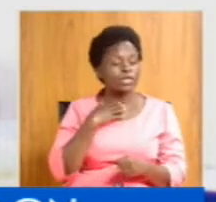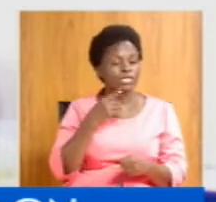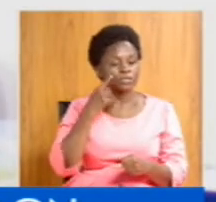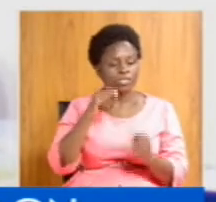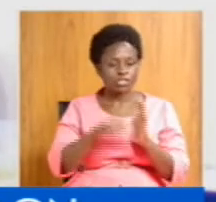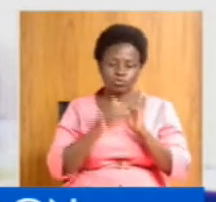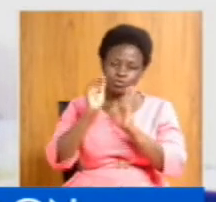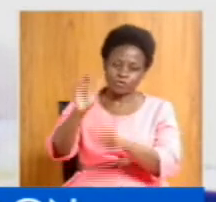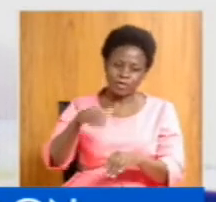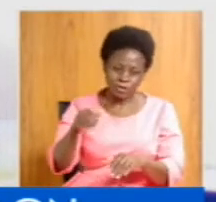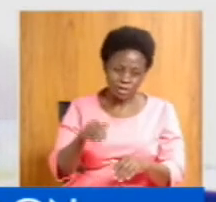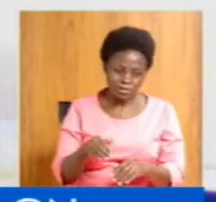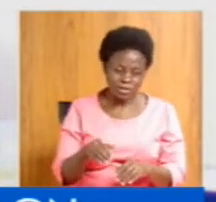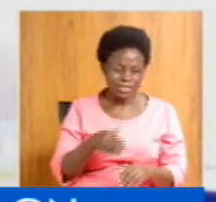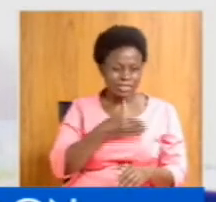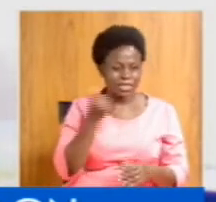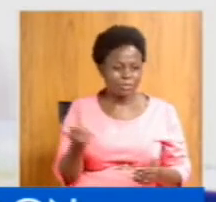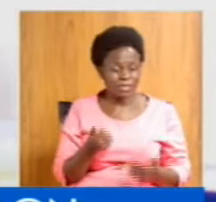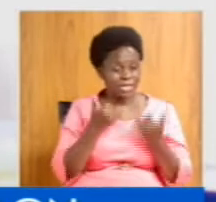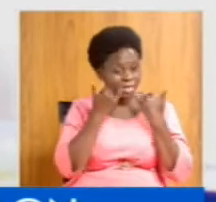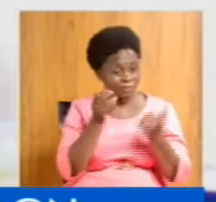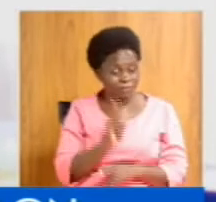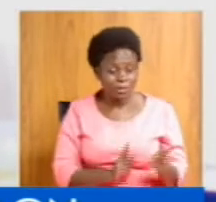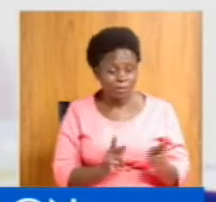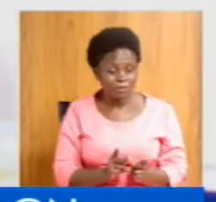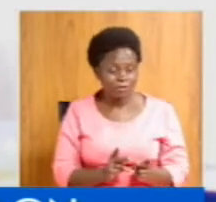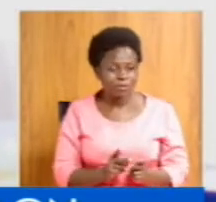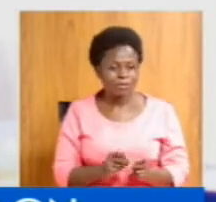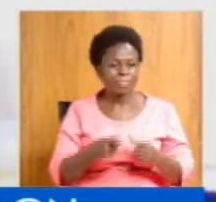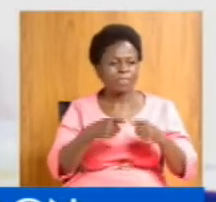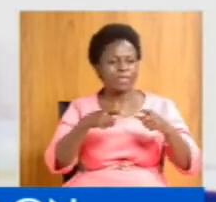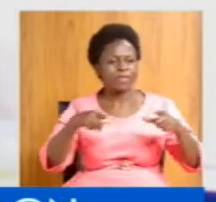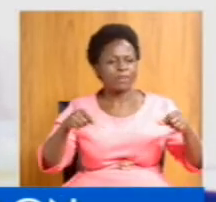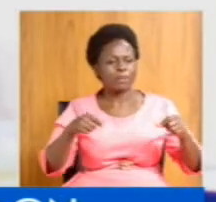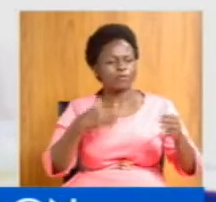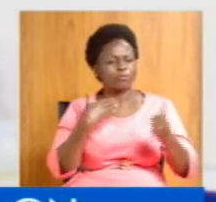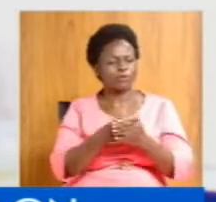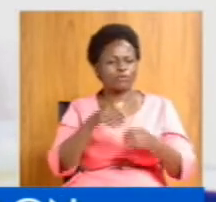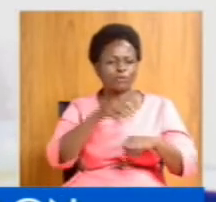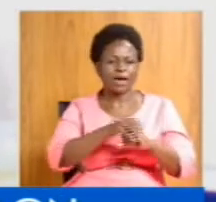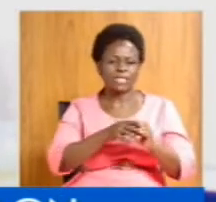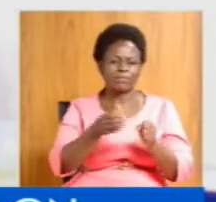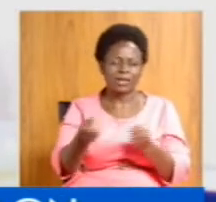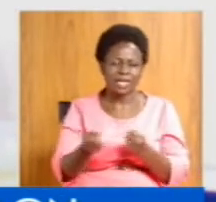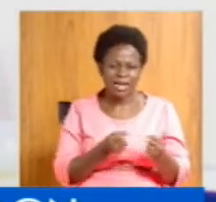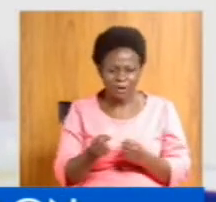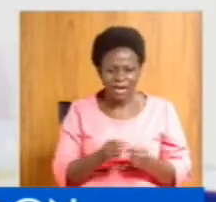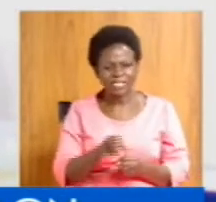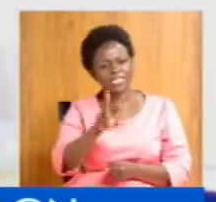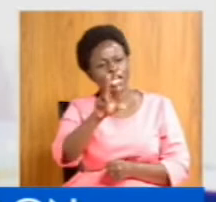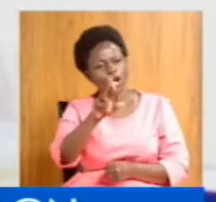agriculture that's our best I told people Japan will be very good at making cars robots